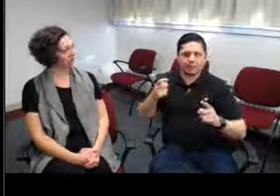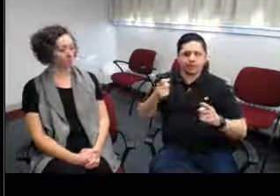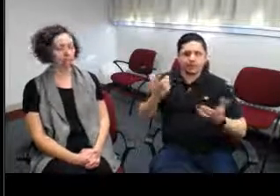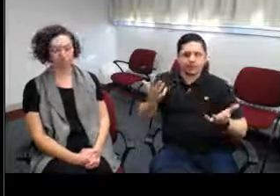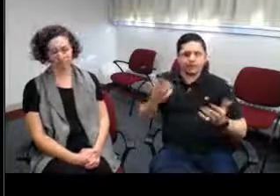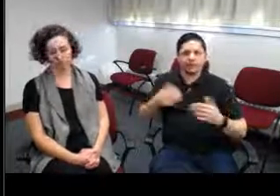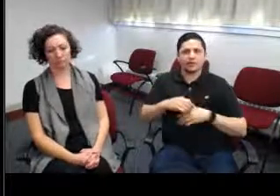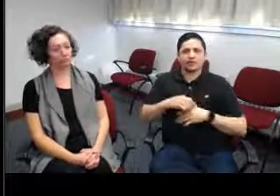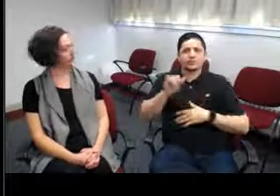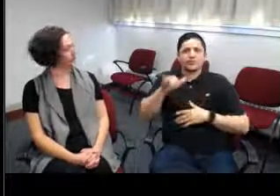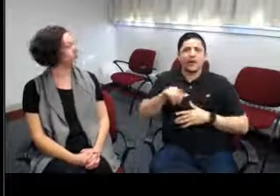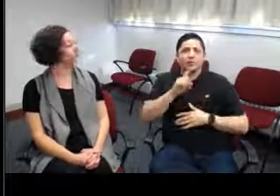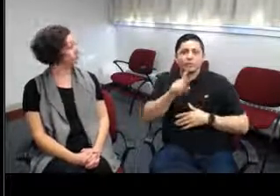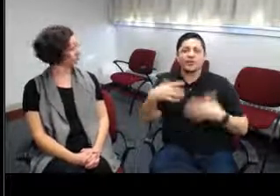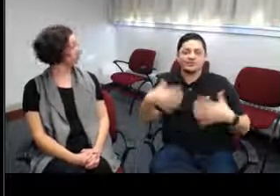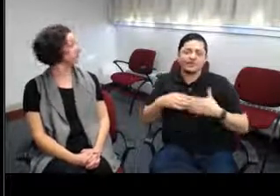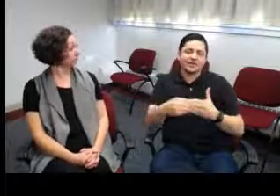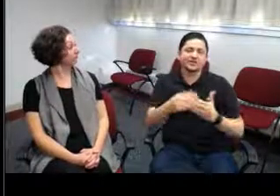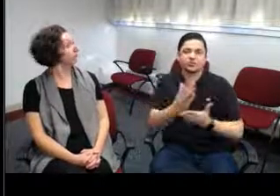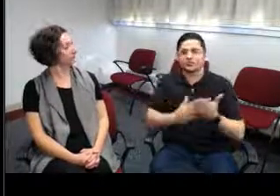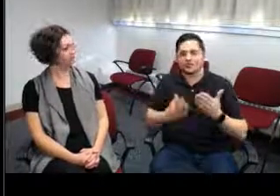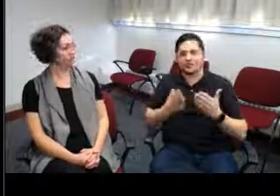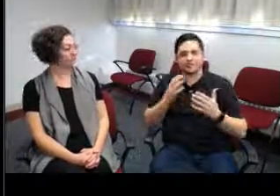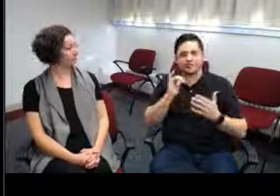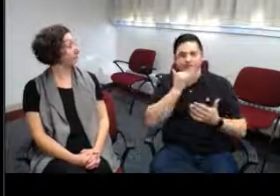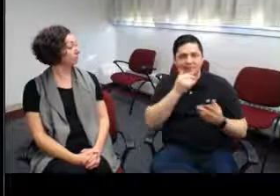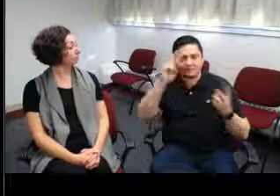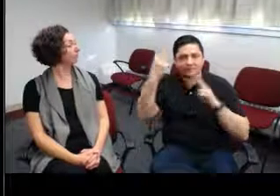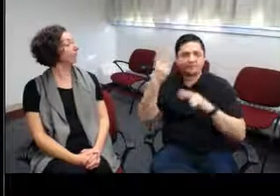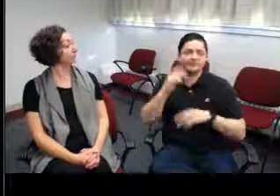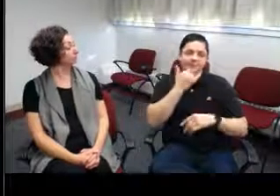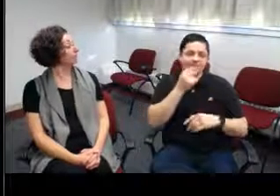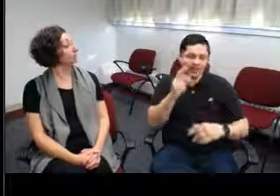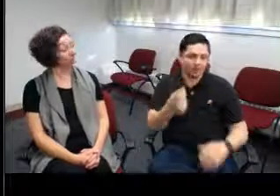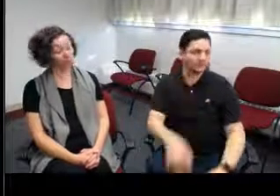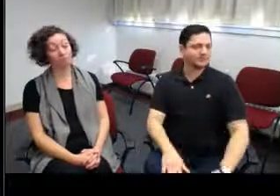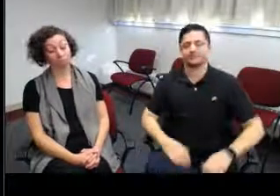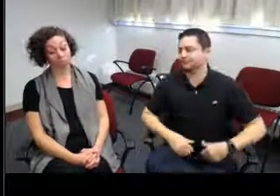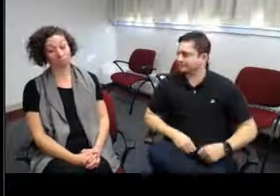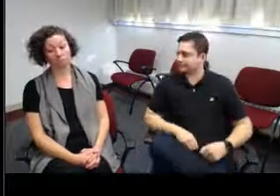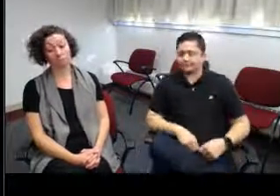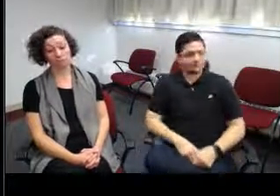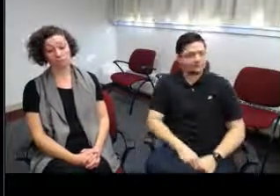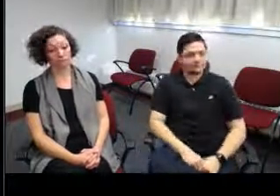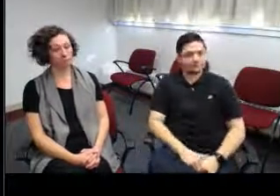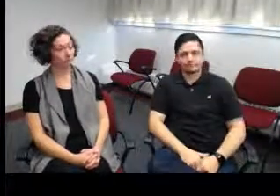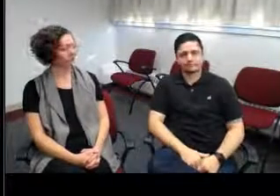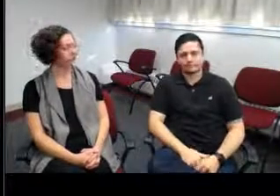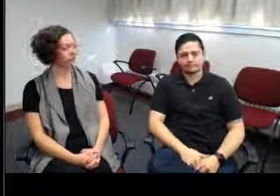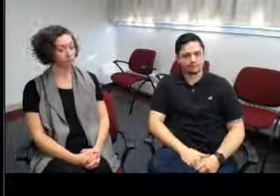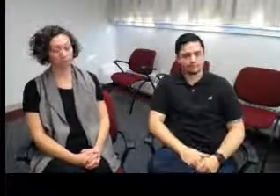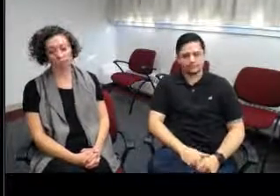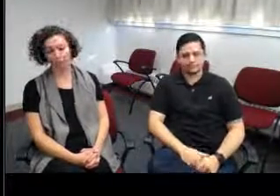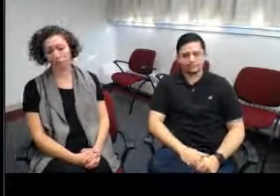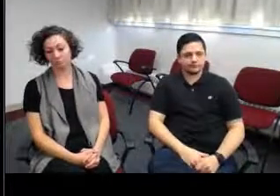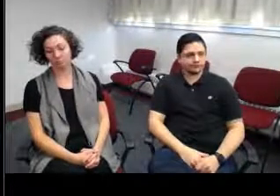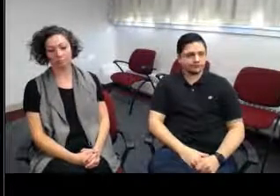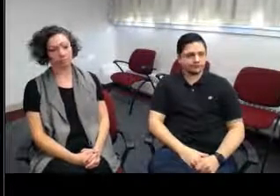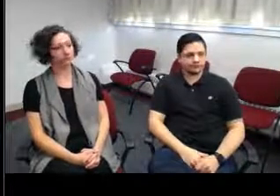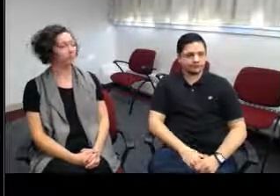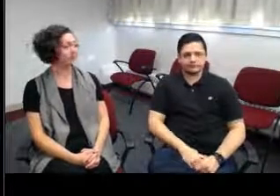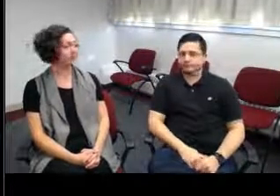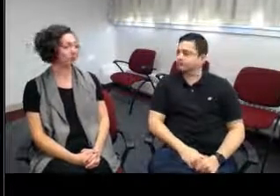might actually hear something but not know where it's from, and it isn't necessarily getting at a hallucination or a